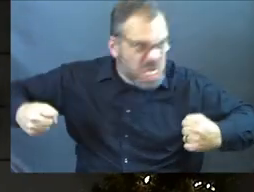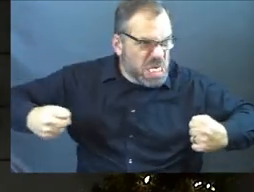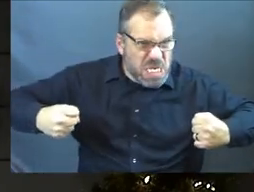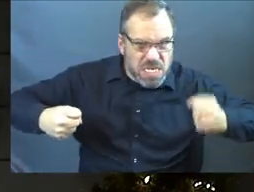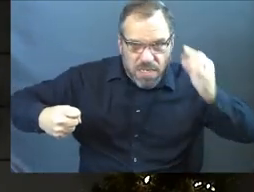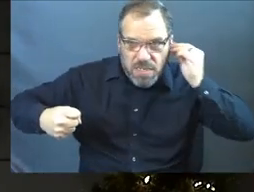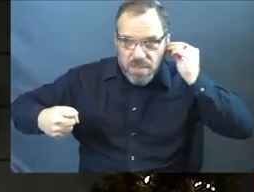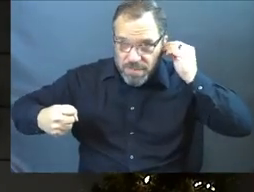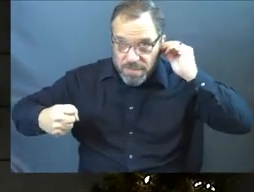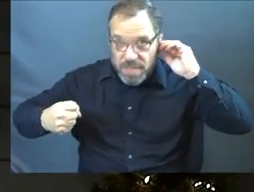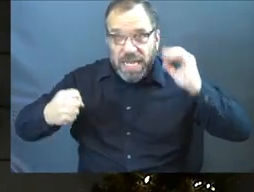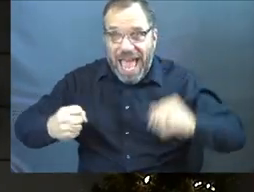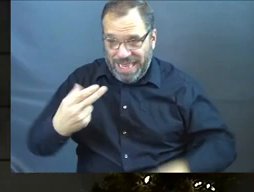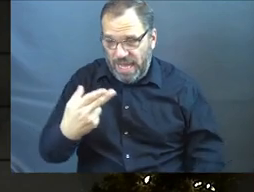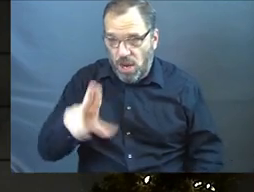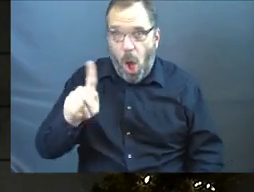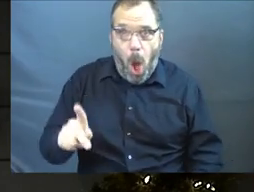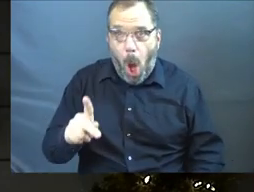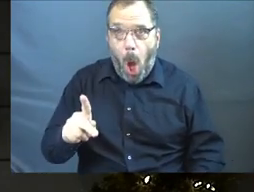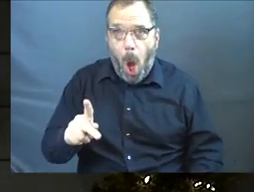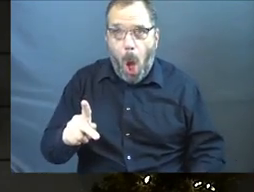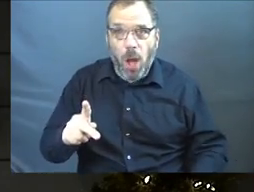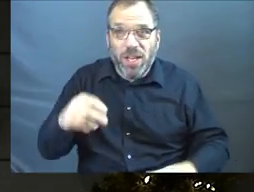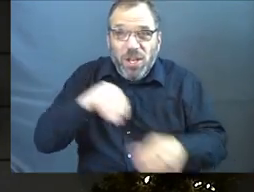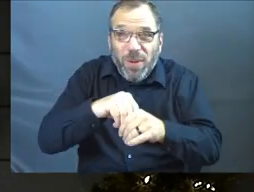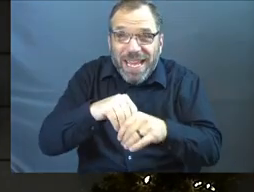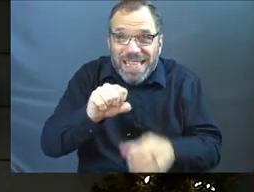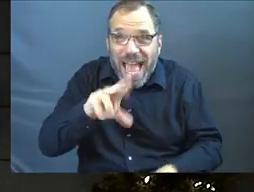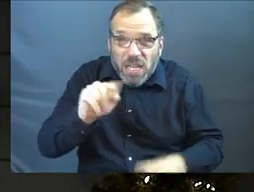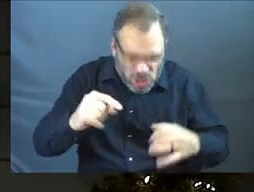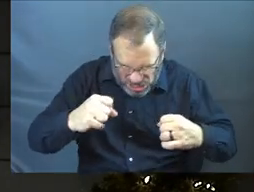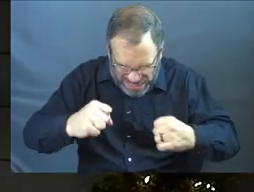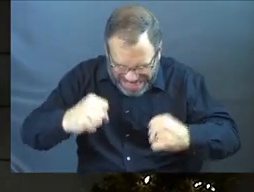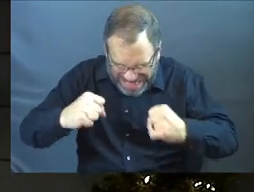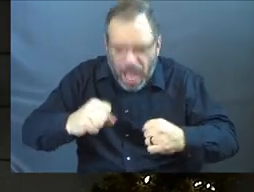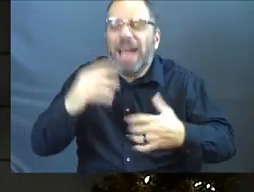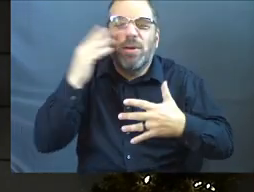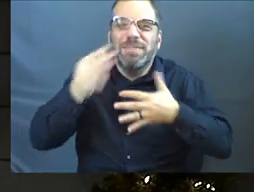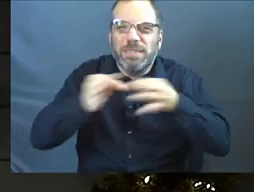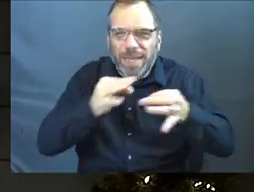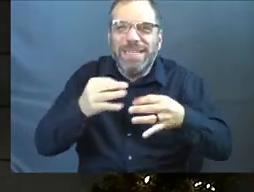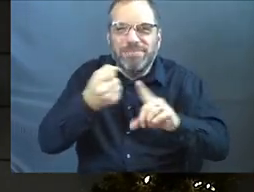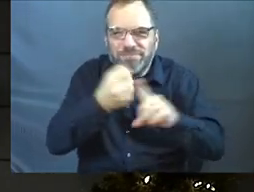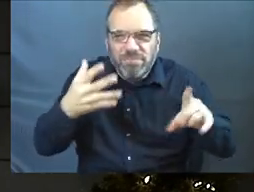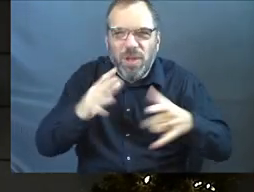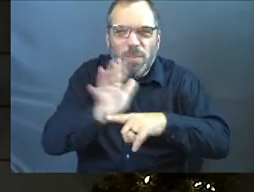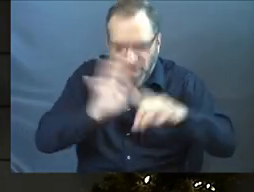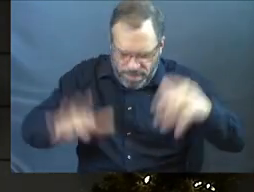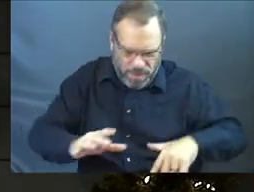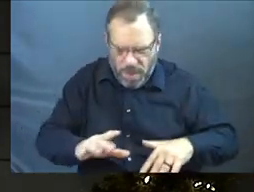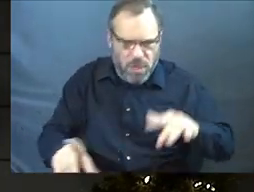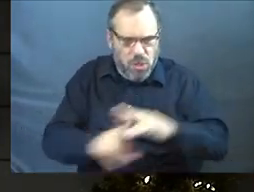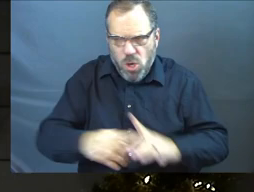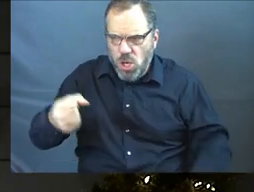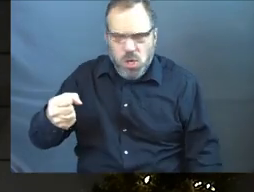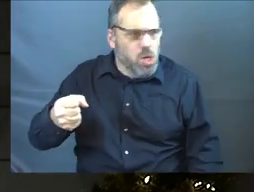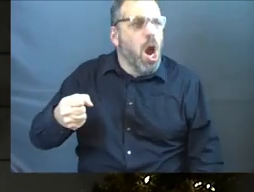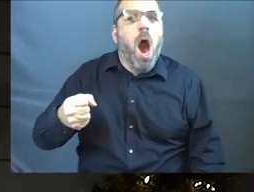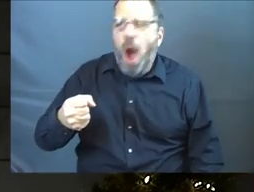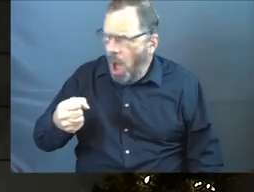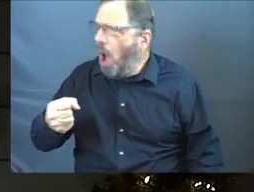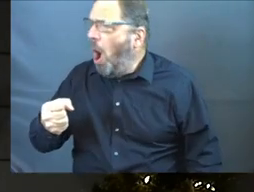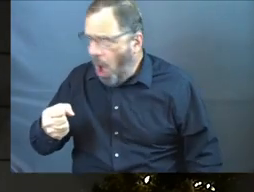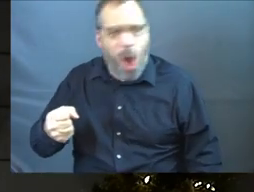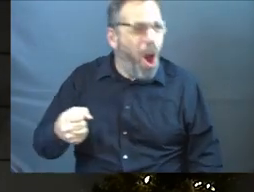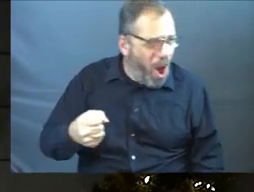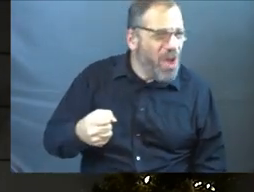know? And you see Hulk, he pops out of the Hulkbuster suit because he's not able to transform or whatever. I know I'm getting into the details. But he pops out and he goes, oh, you